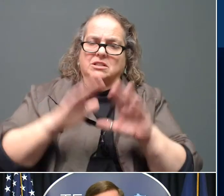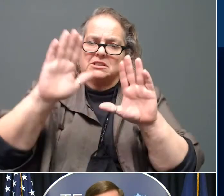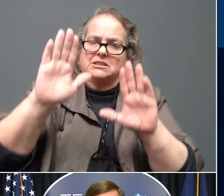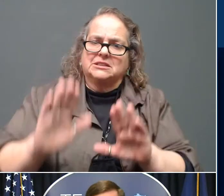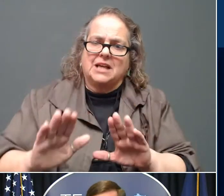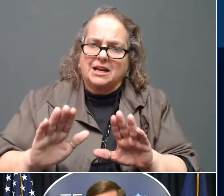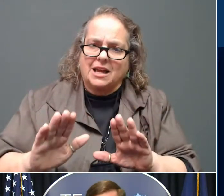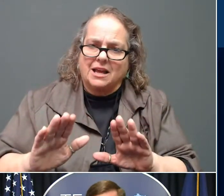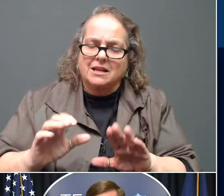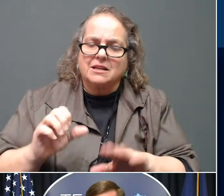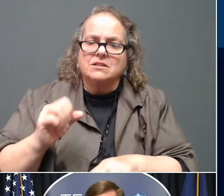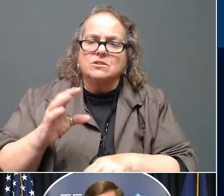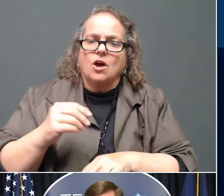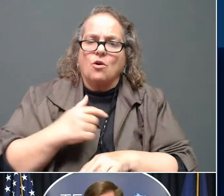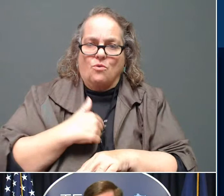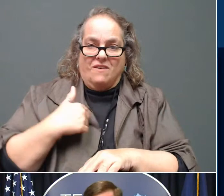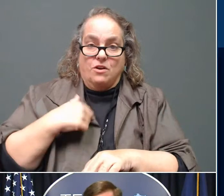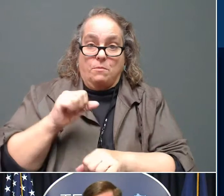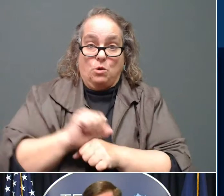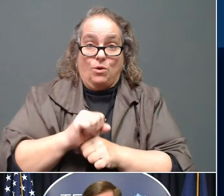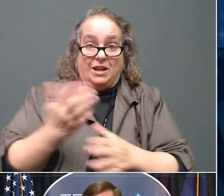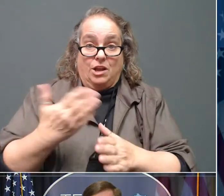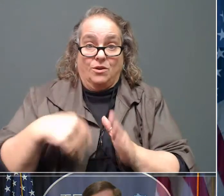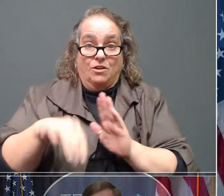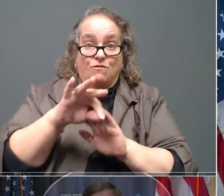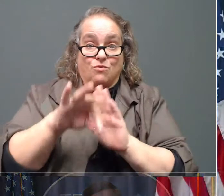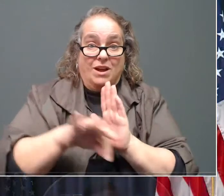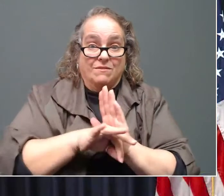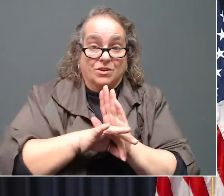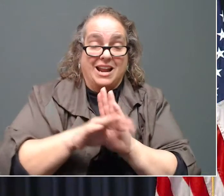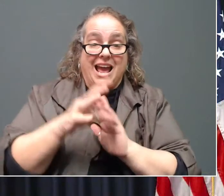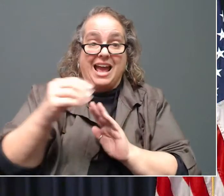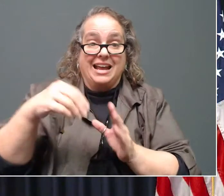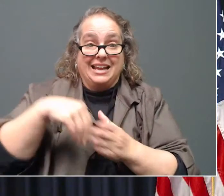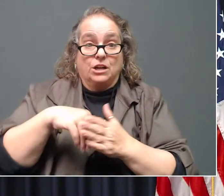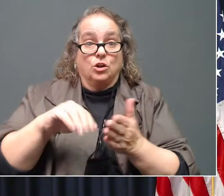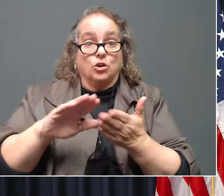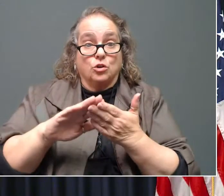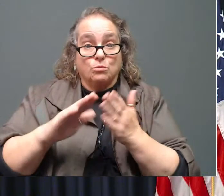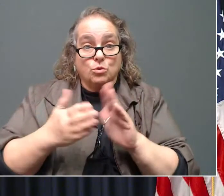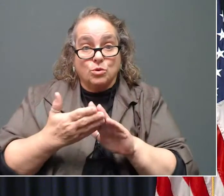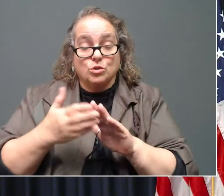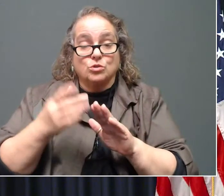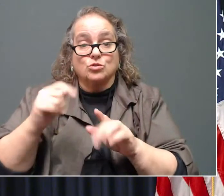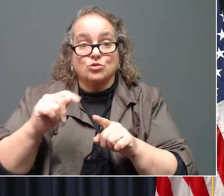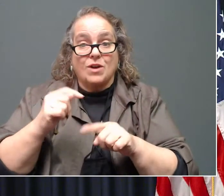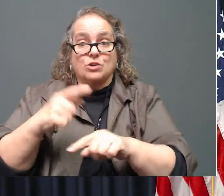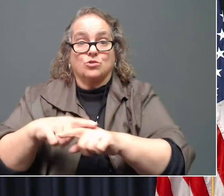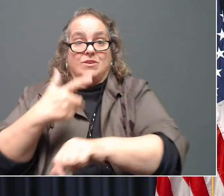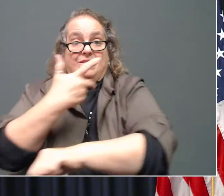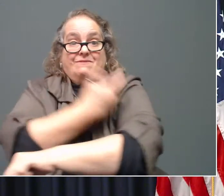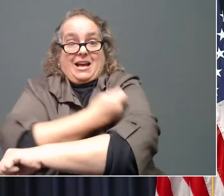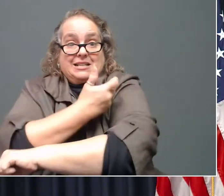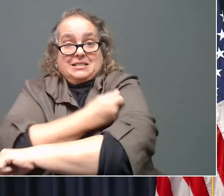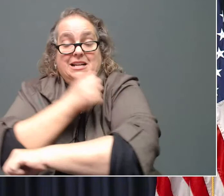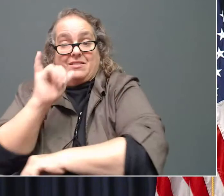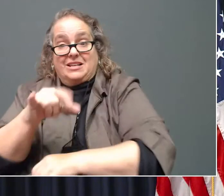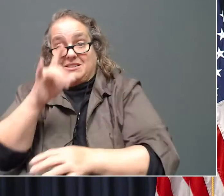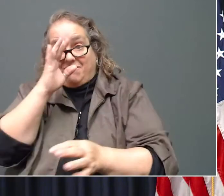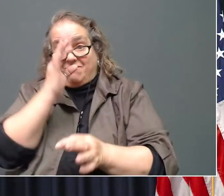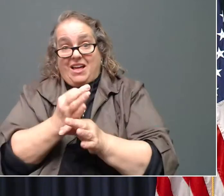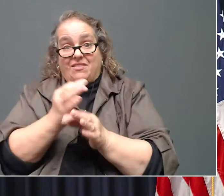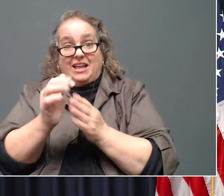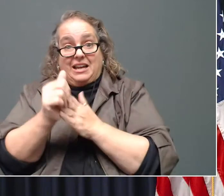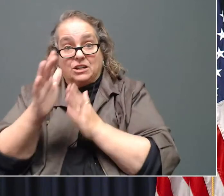working here in Frankfort and in communities to vaccinate these faith leaders as they take